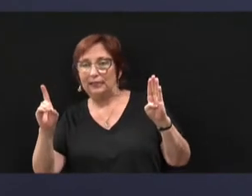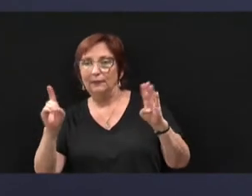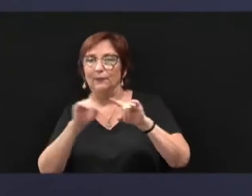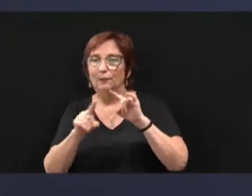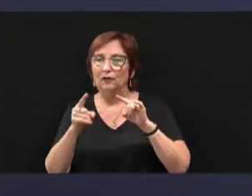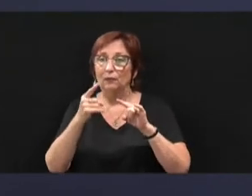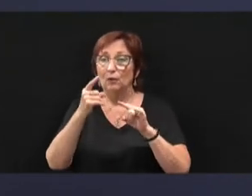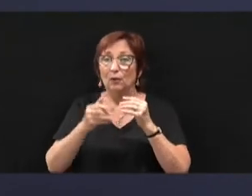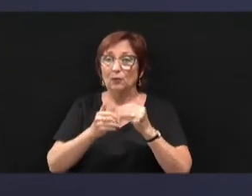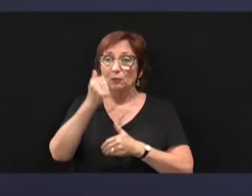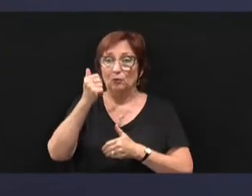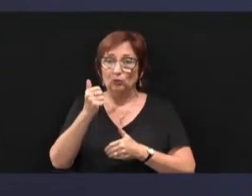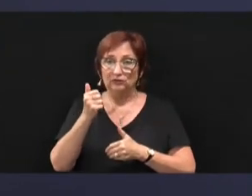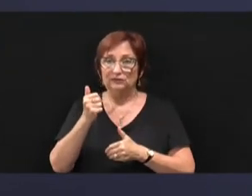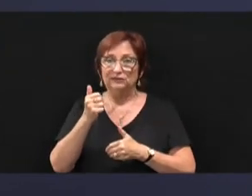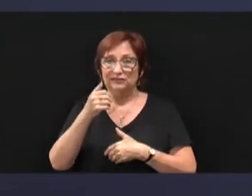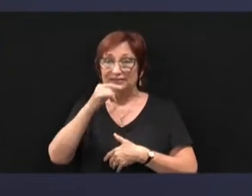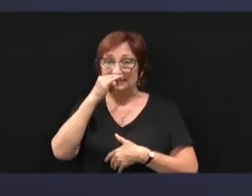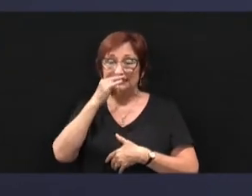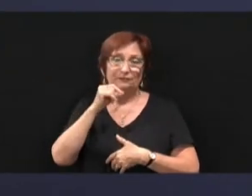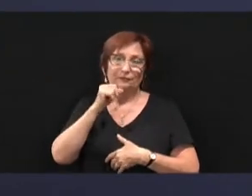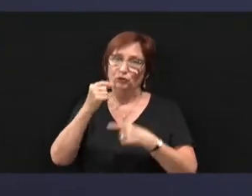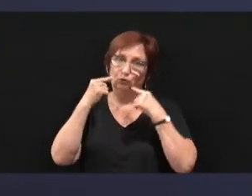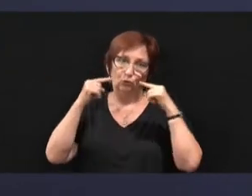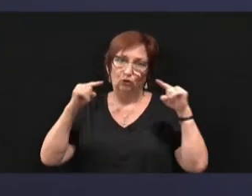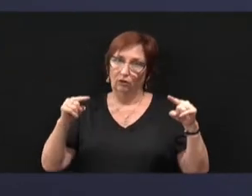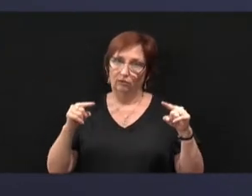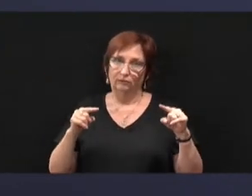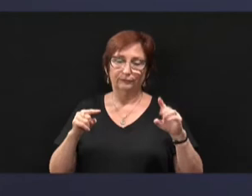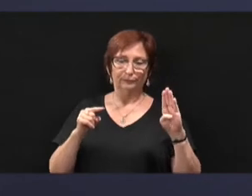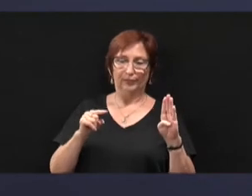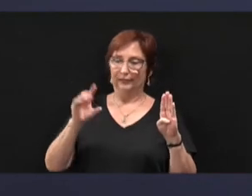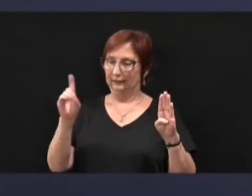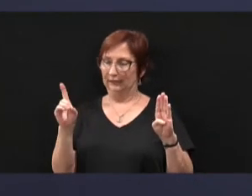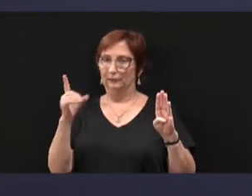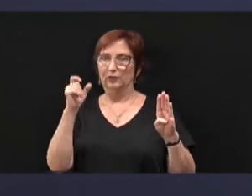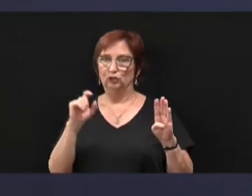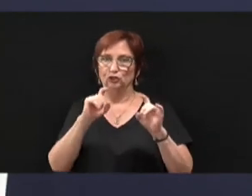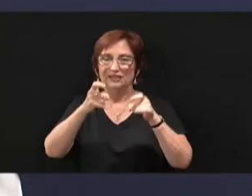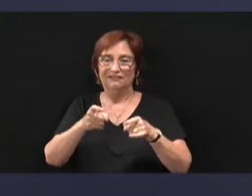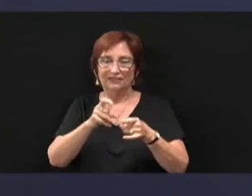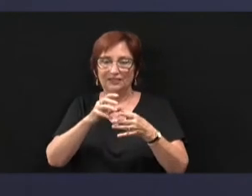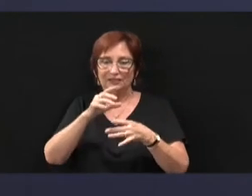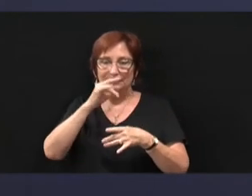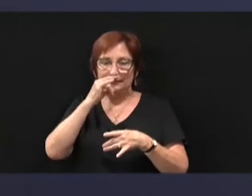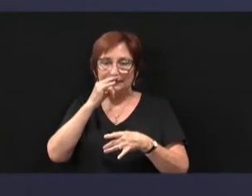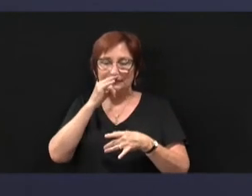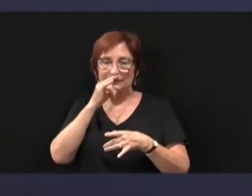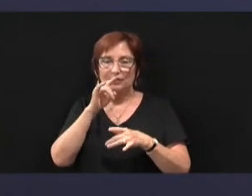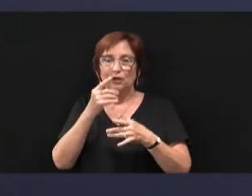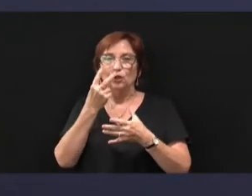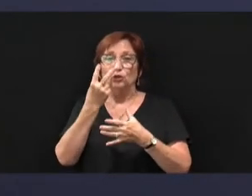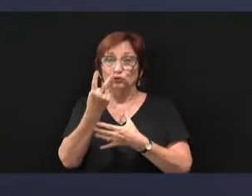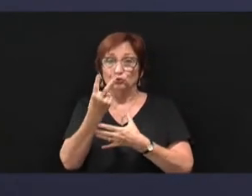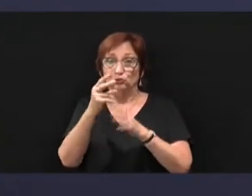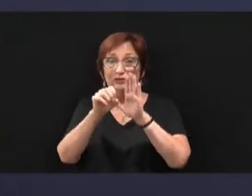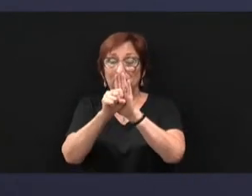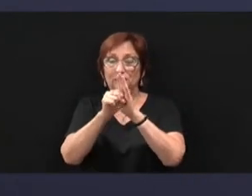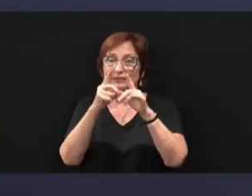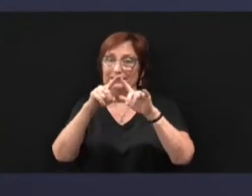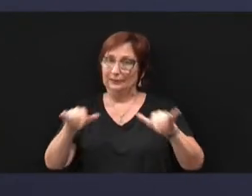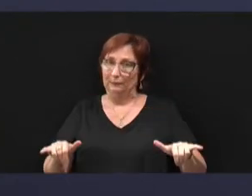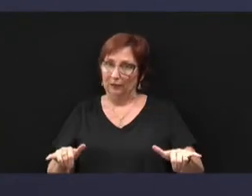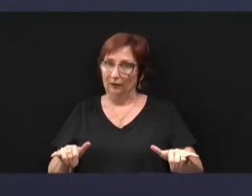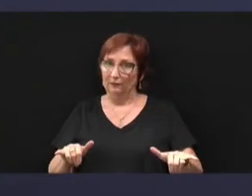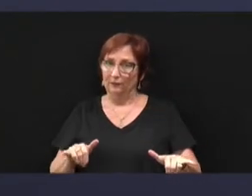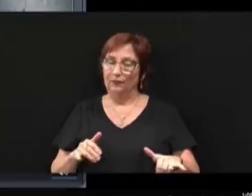kids because you're still giving them the two symbols of B and D at the same time. So we just teach the B checker, and the way it